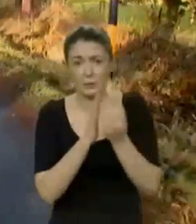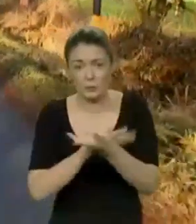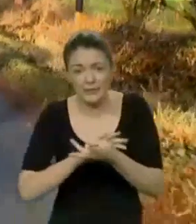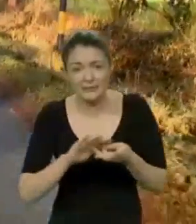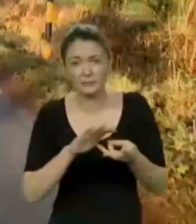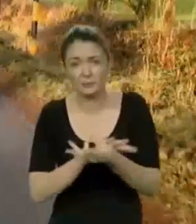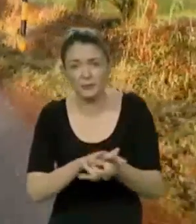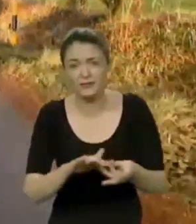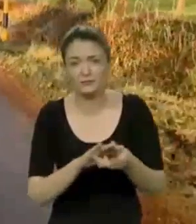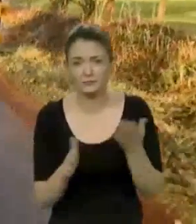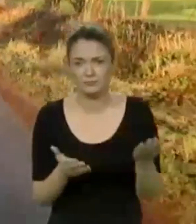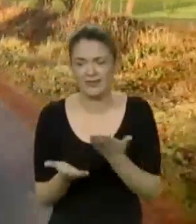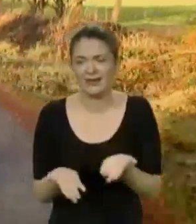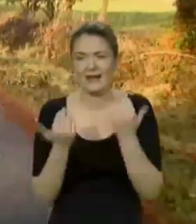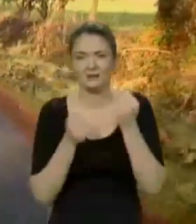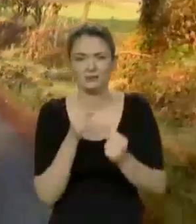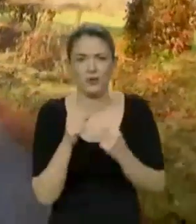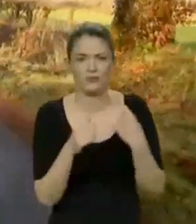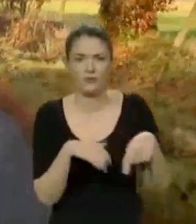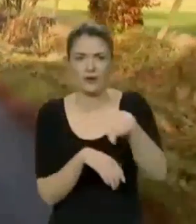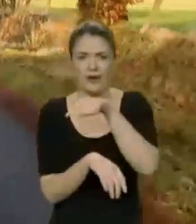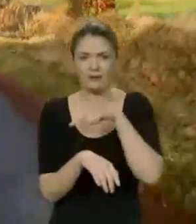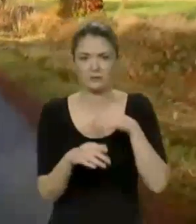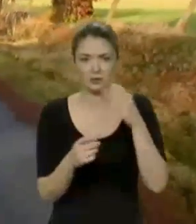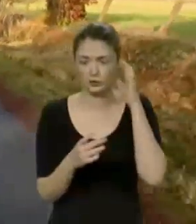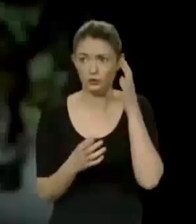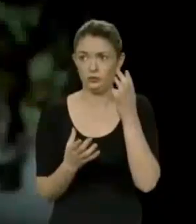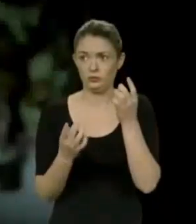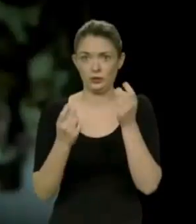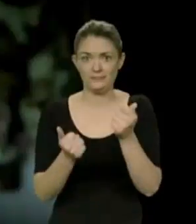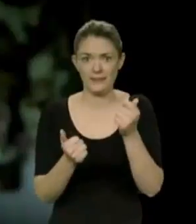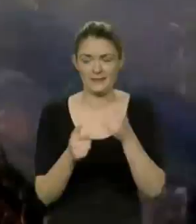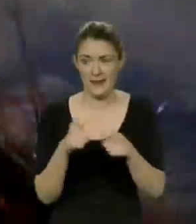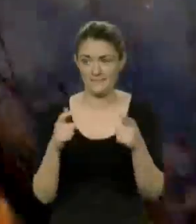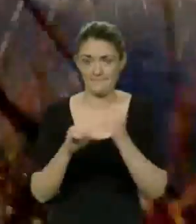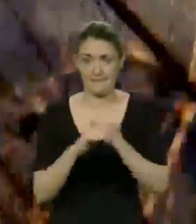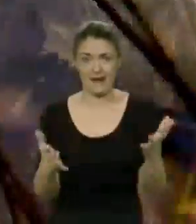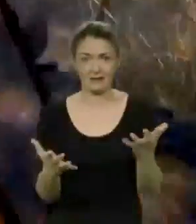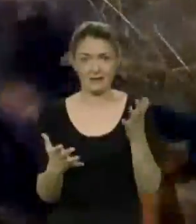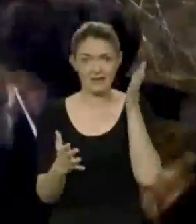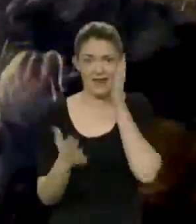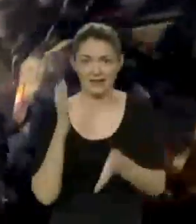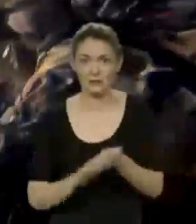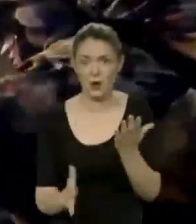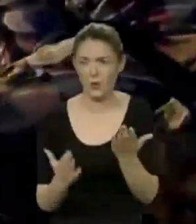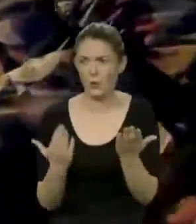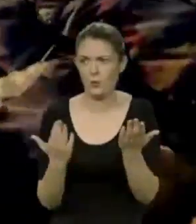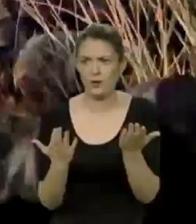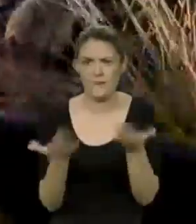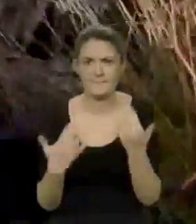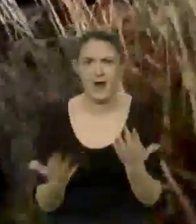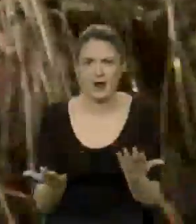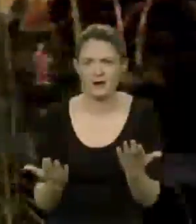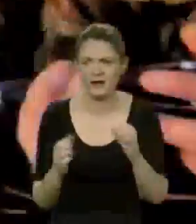weeks. They're brought for a run, lightly around, and then all of a sudden then it's bang. Let's go! Work,